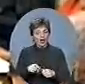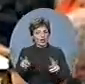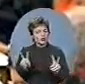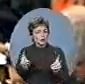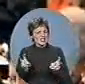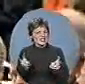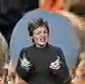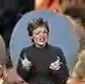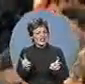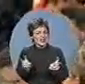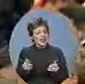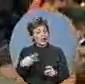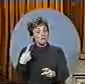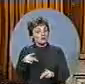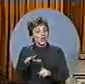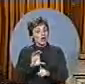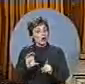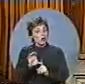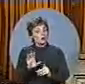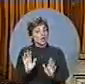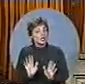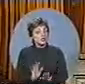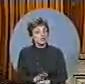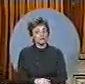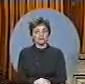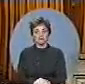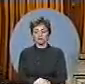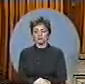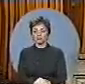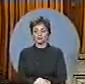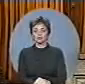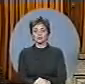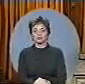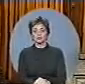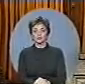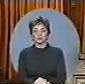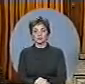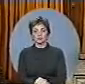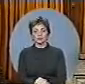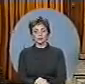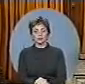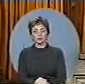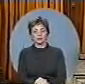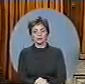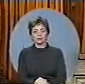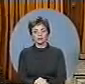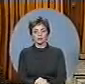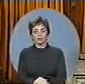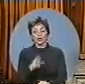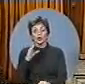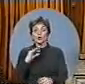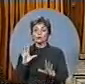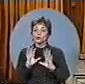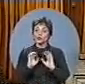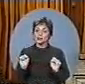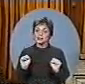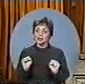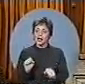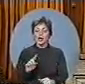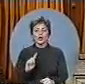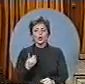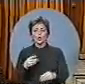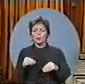announces its plan. The Honourable Member for Etobicoke Lakeshore. Mr. Speaker, the Prime Minister has made